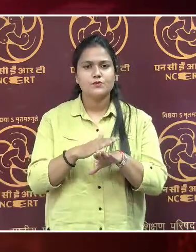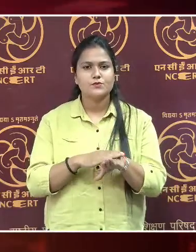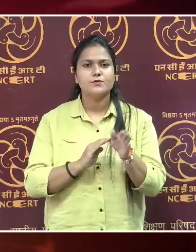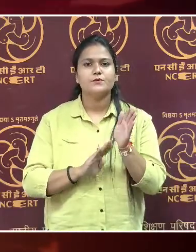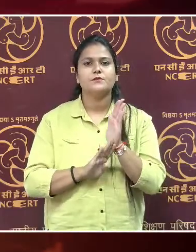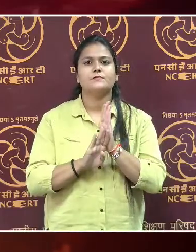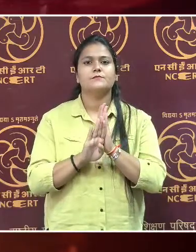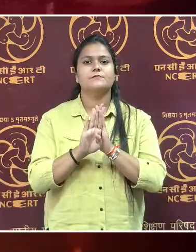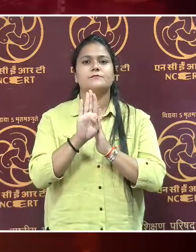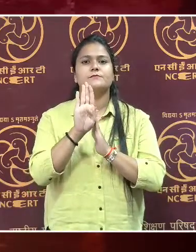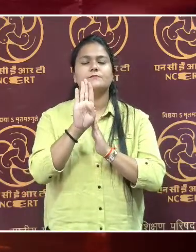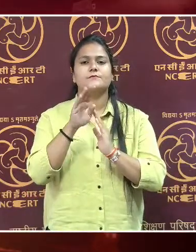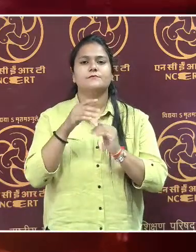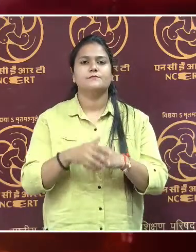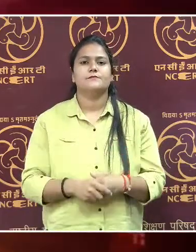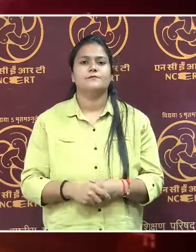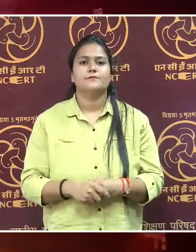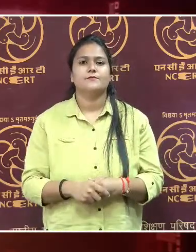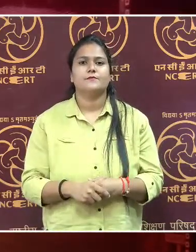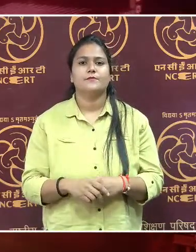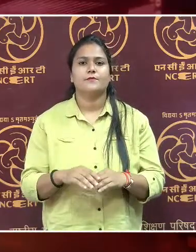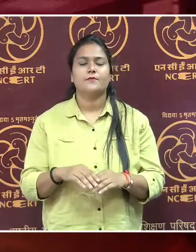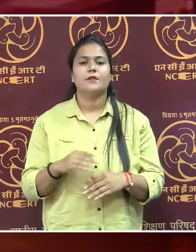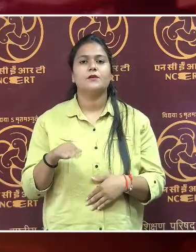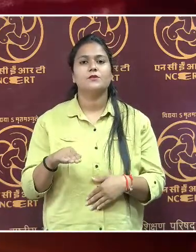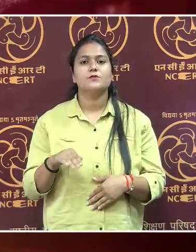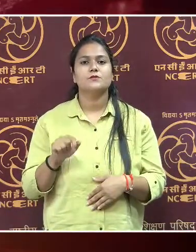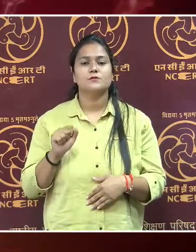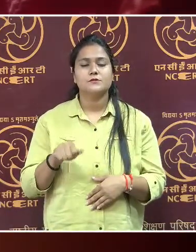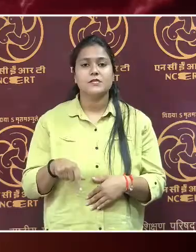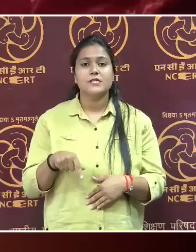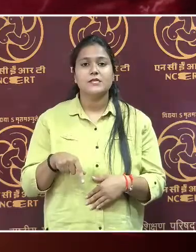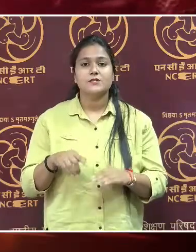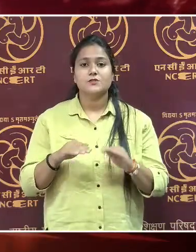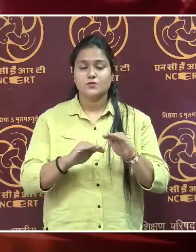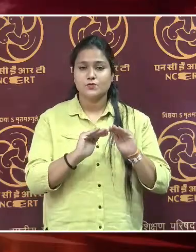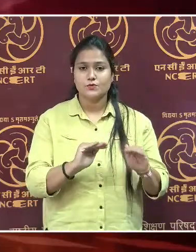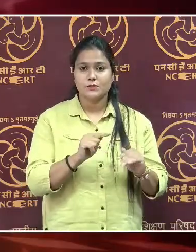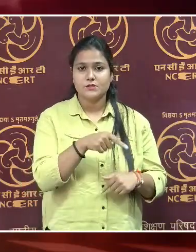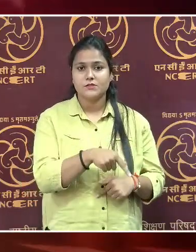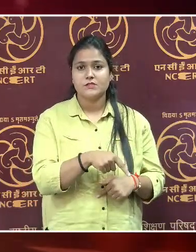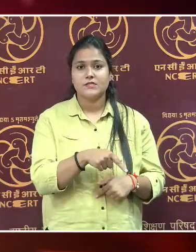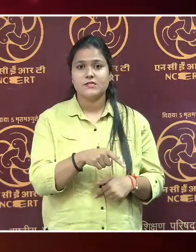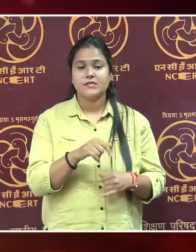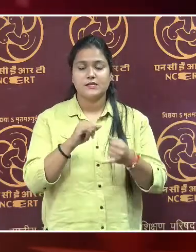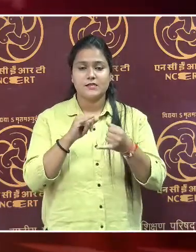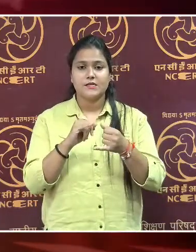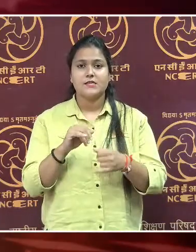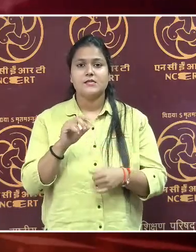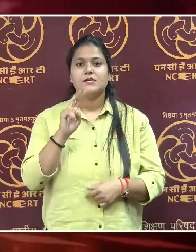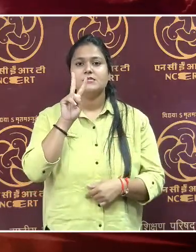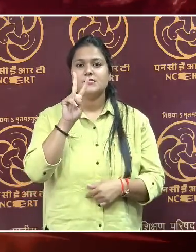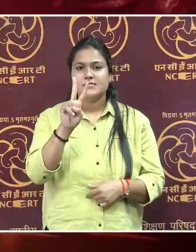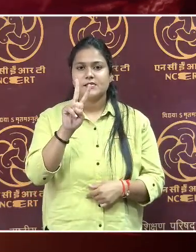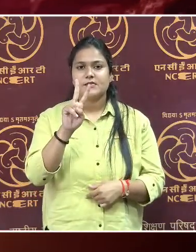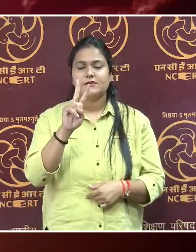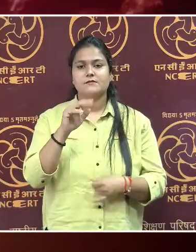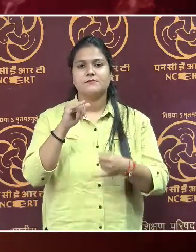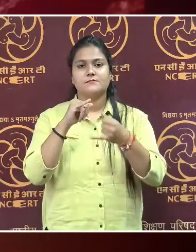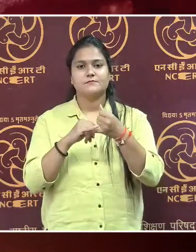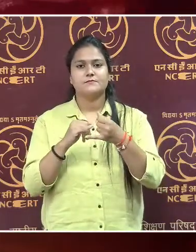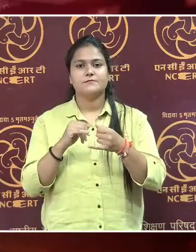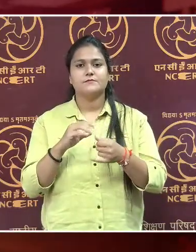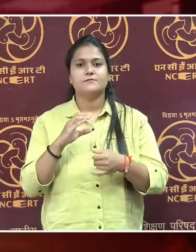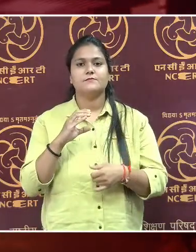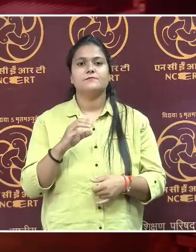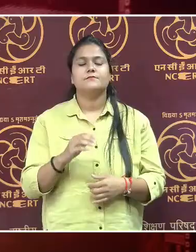just the development, the child should also start hearing. So by around the second trimester, that is by around 20th week or 5 months to say, the